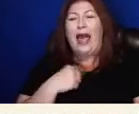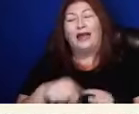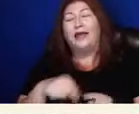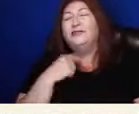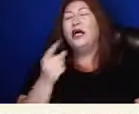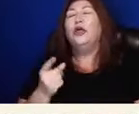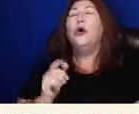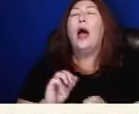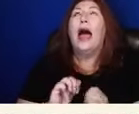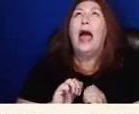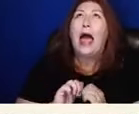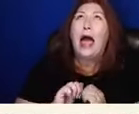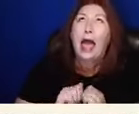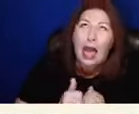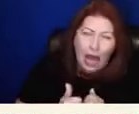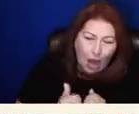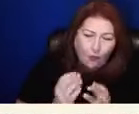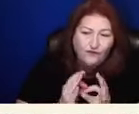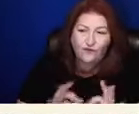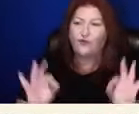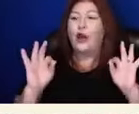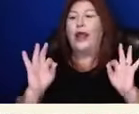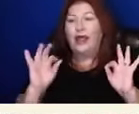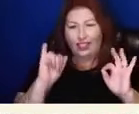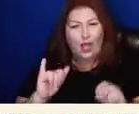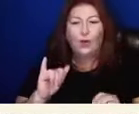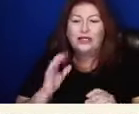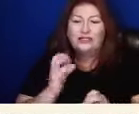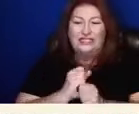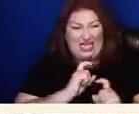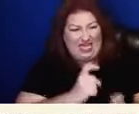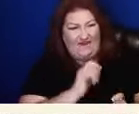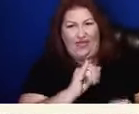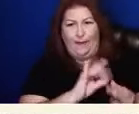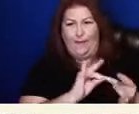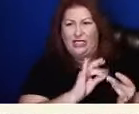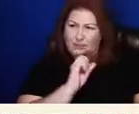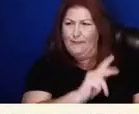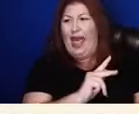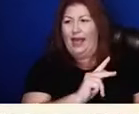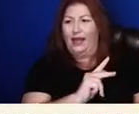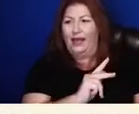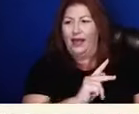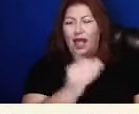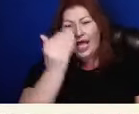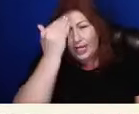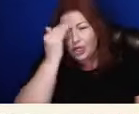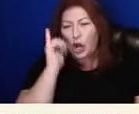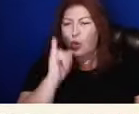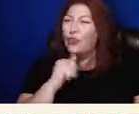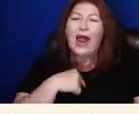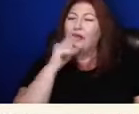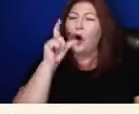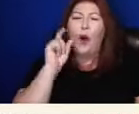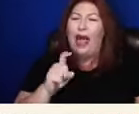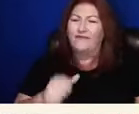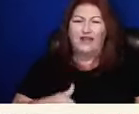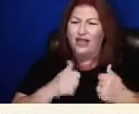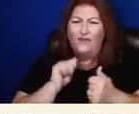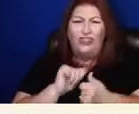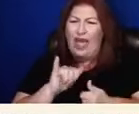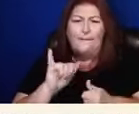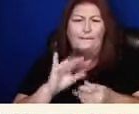how freeing it was to give that message back and to know that I don't have to live in that message